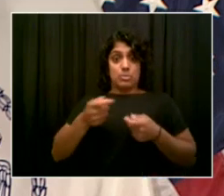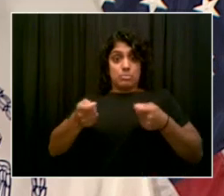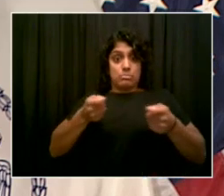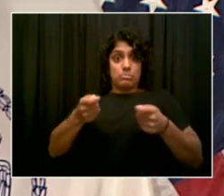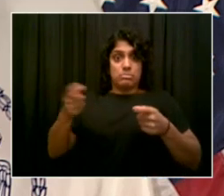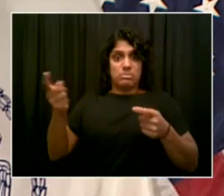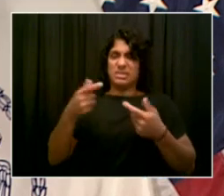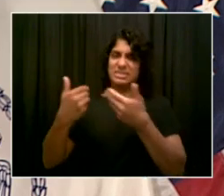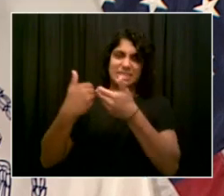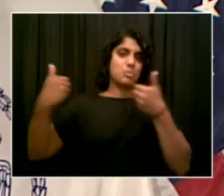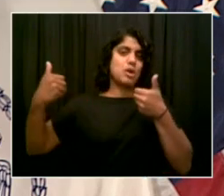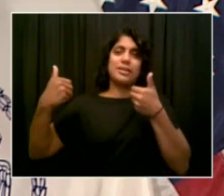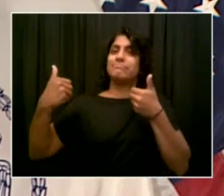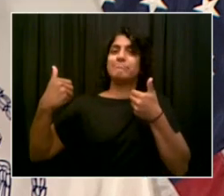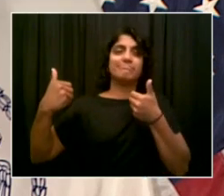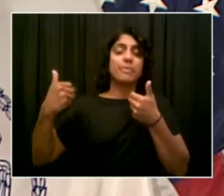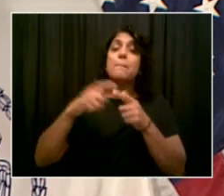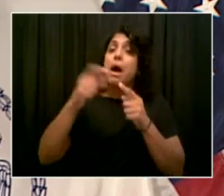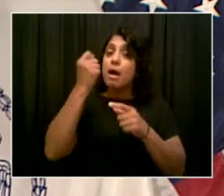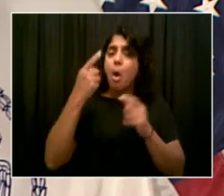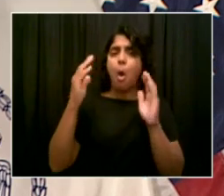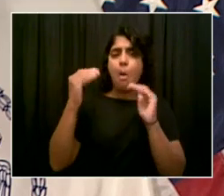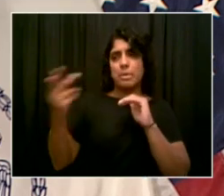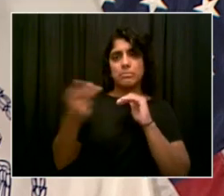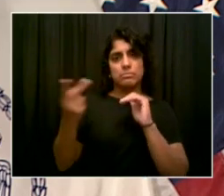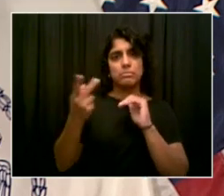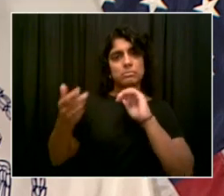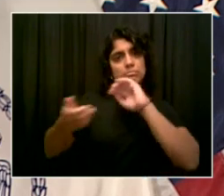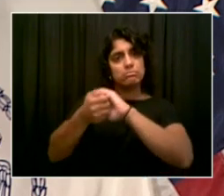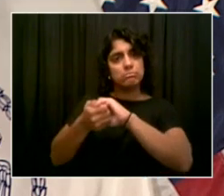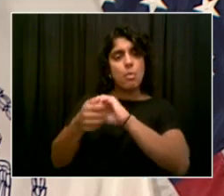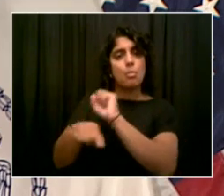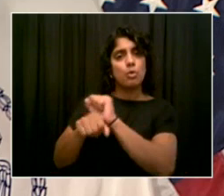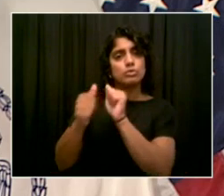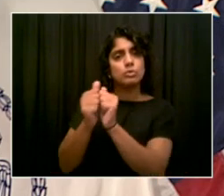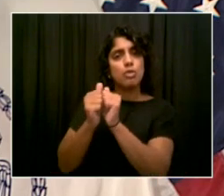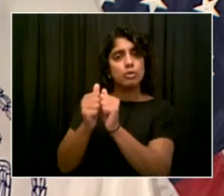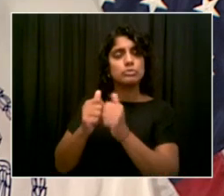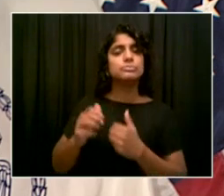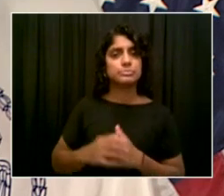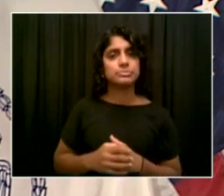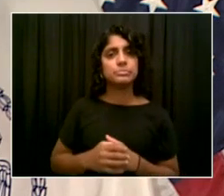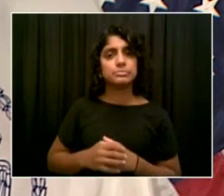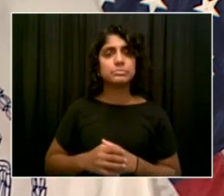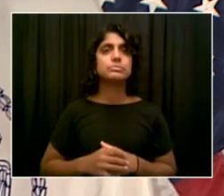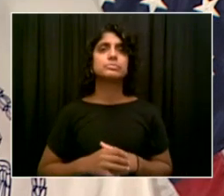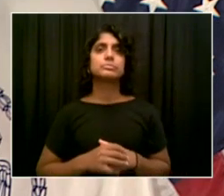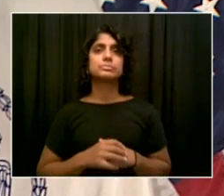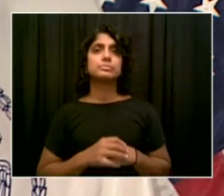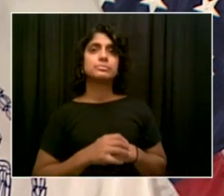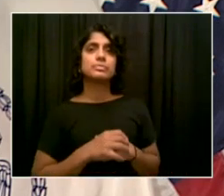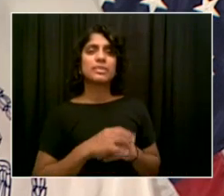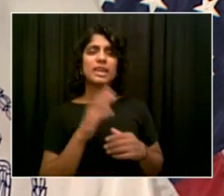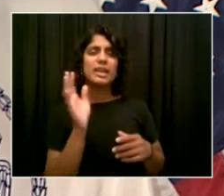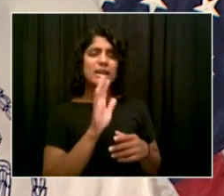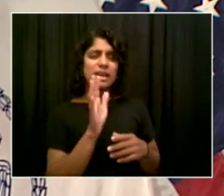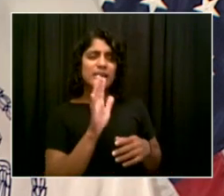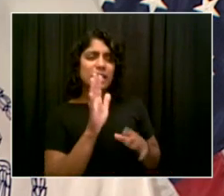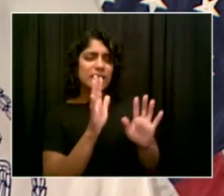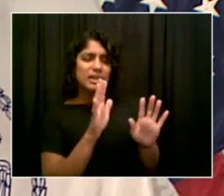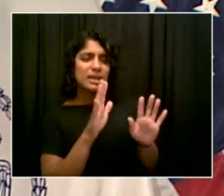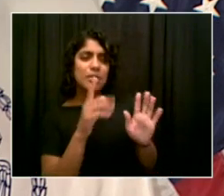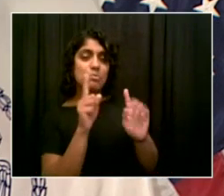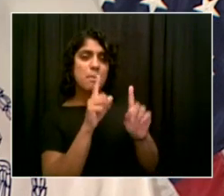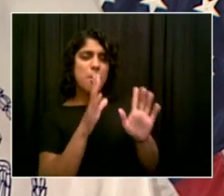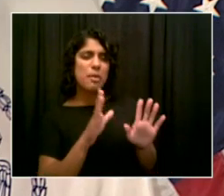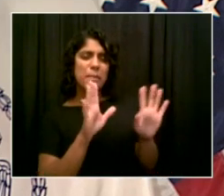Thanks. You know, I just wanted to push back on that a little bit. My understanding is that DCAS has some responsibility